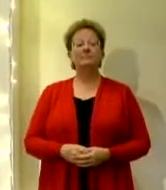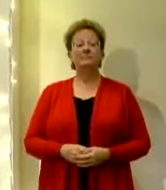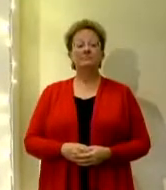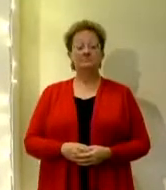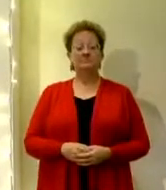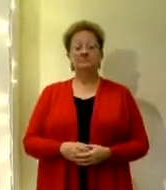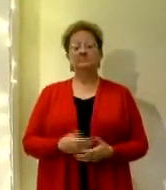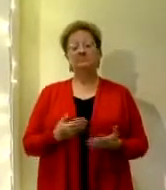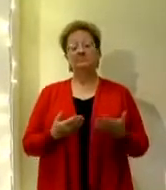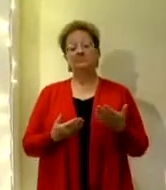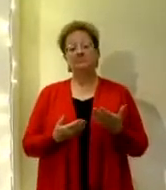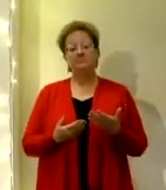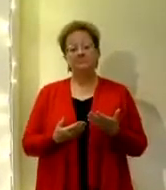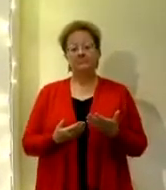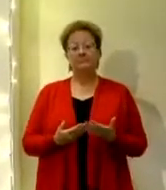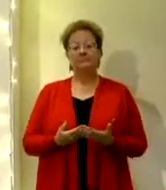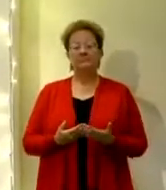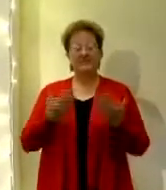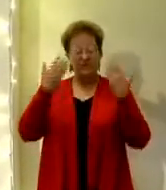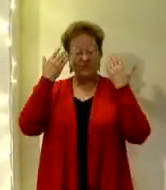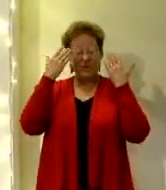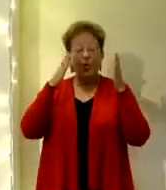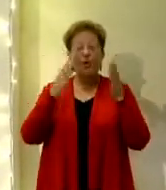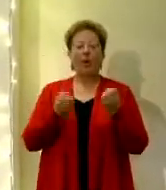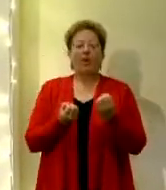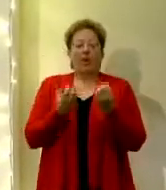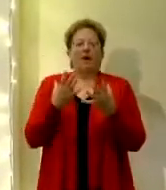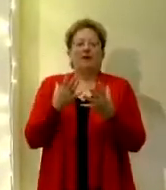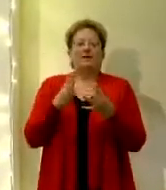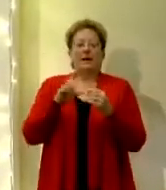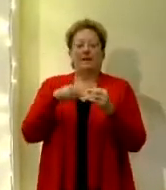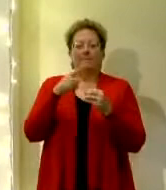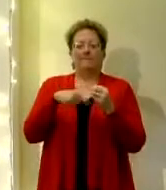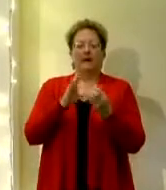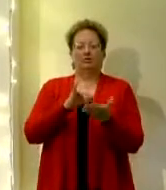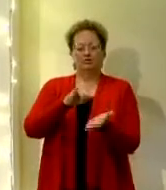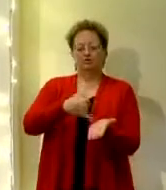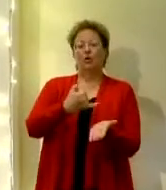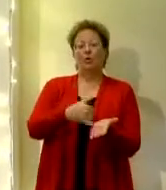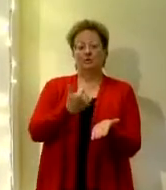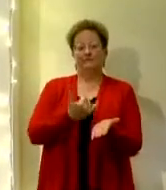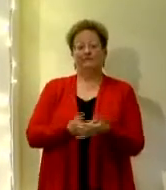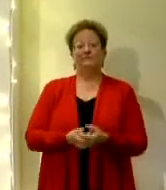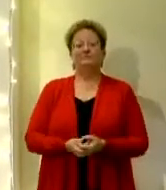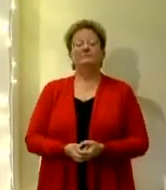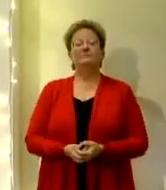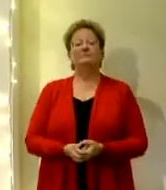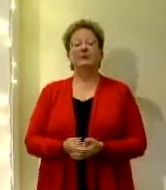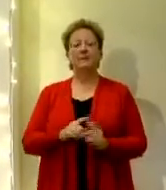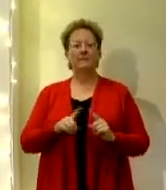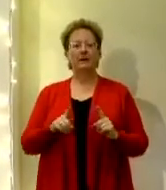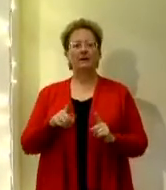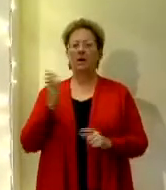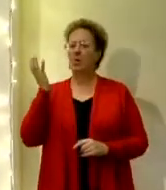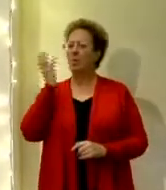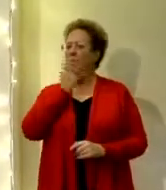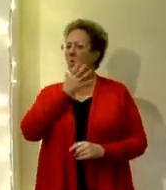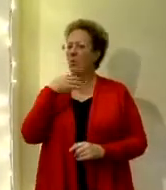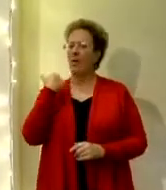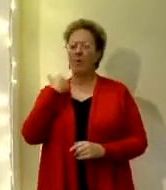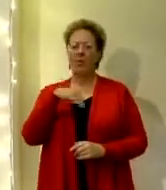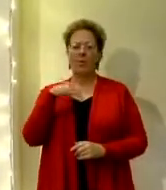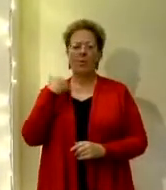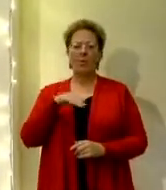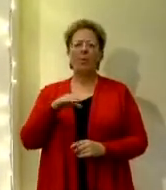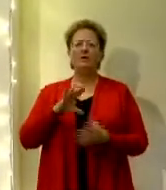couple of episodes and then he's just gone, right? There's not many stories of Joseph, but the quality of the stories